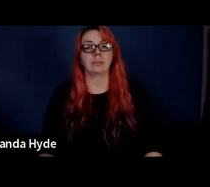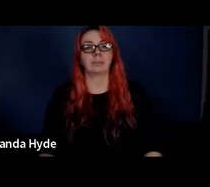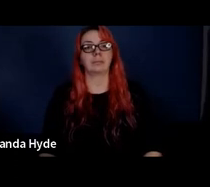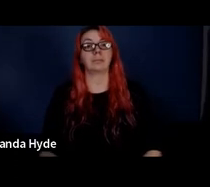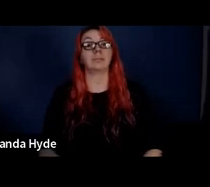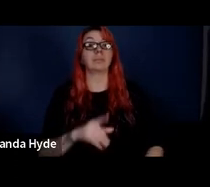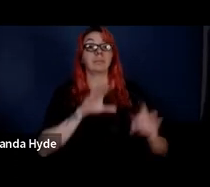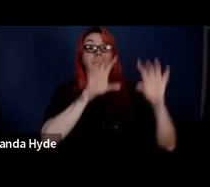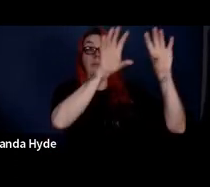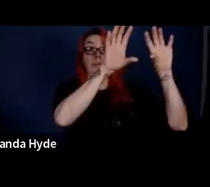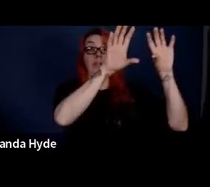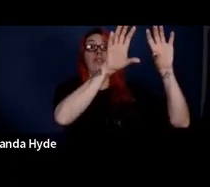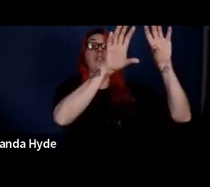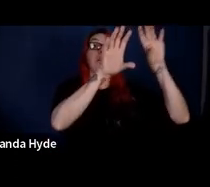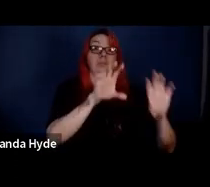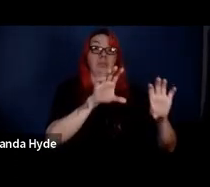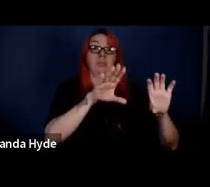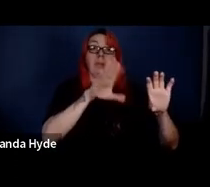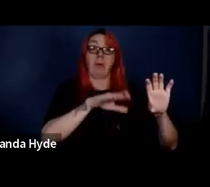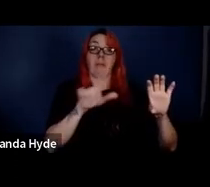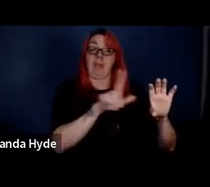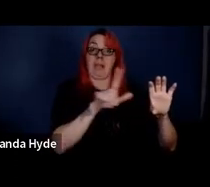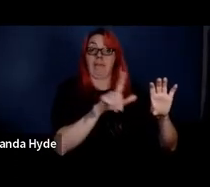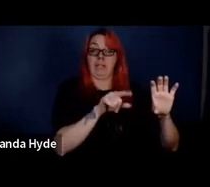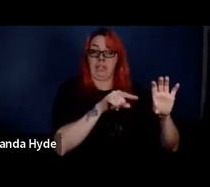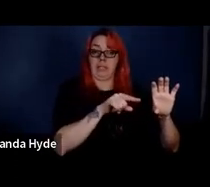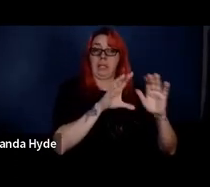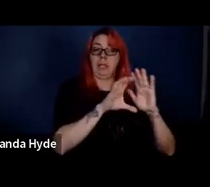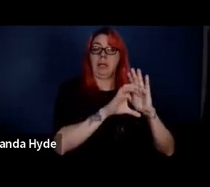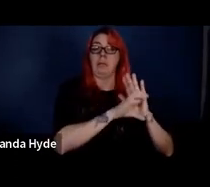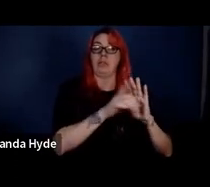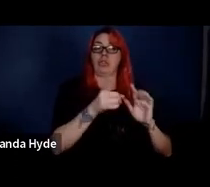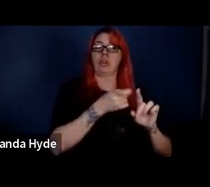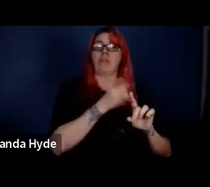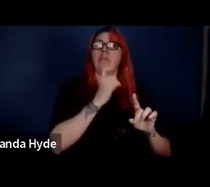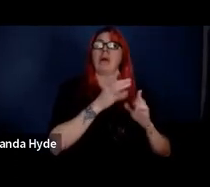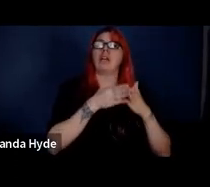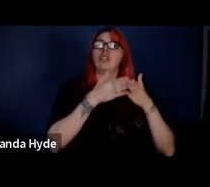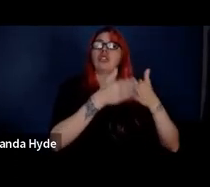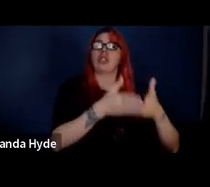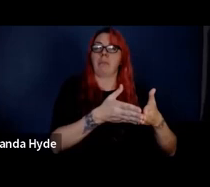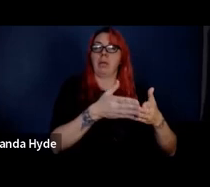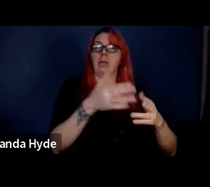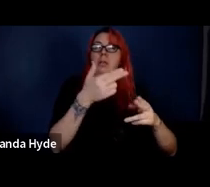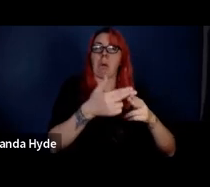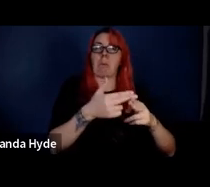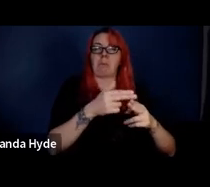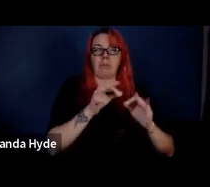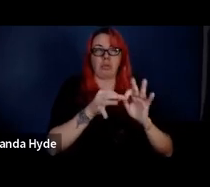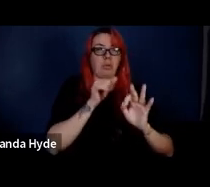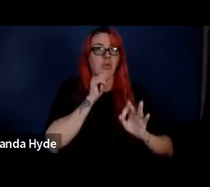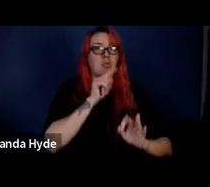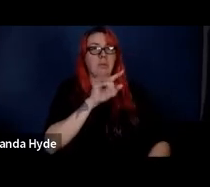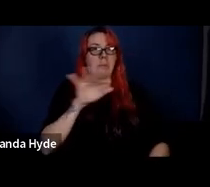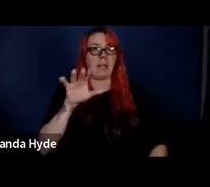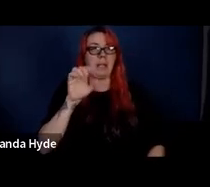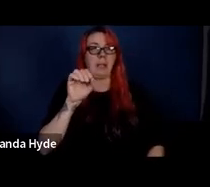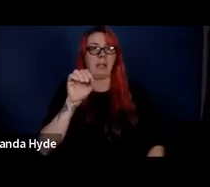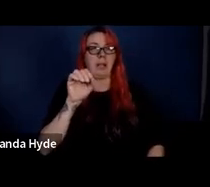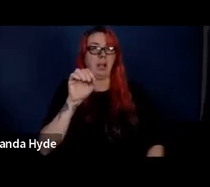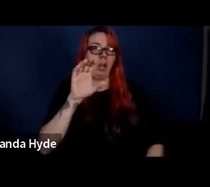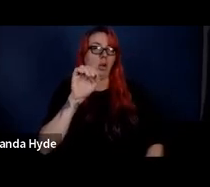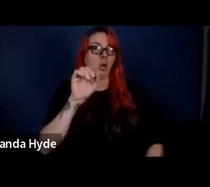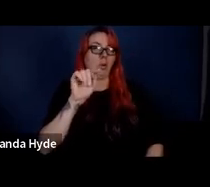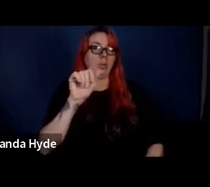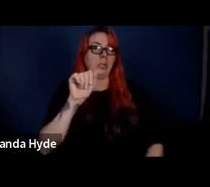there is an image, and that image is from a ship called the Komagata Maru, that was sitting in the Vancouver Harbor